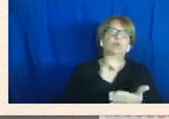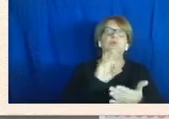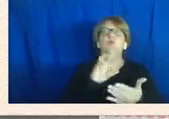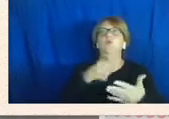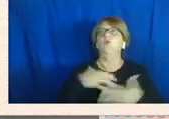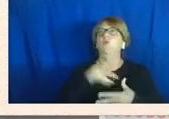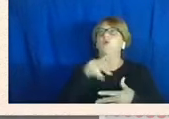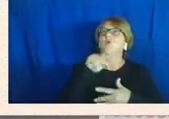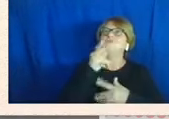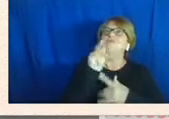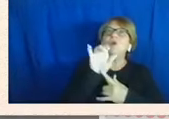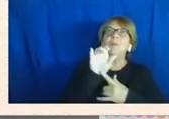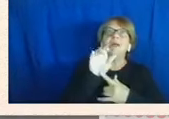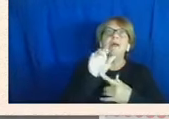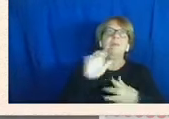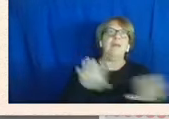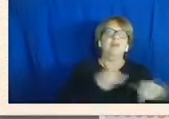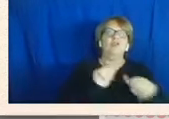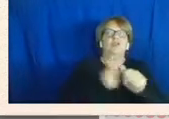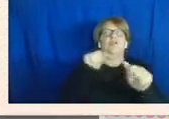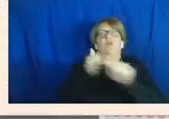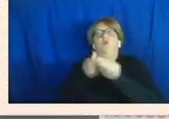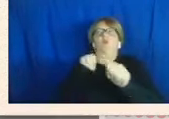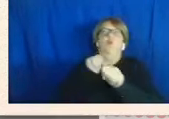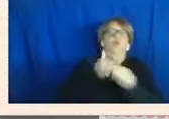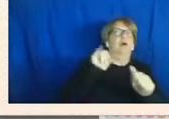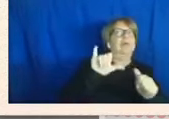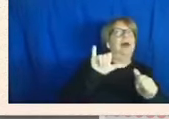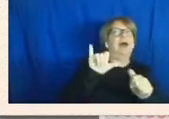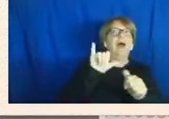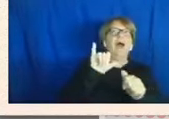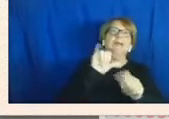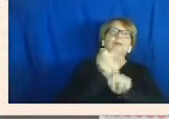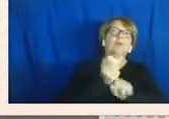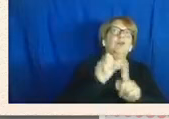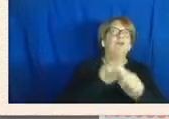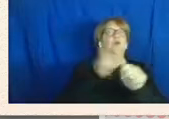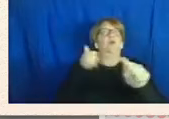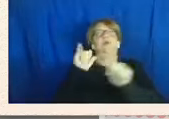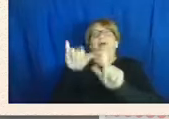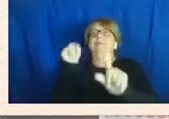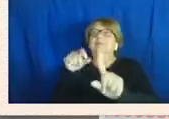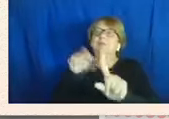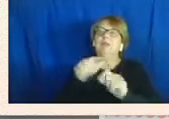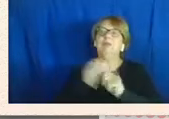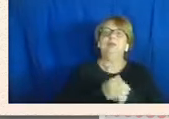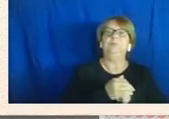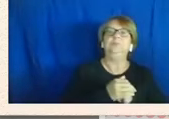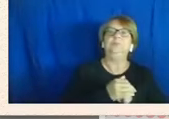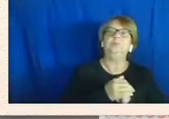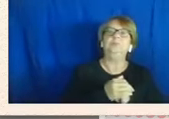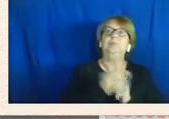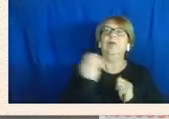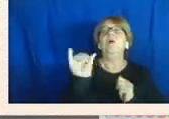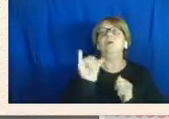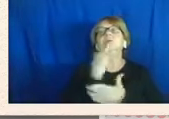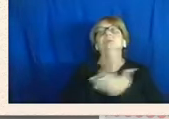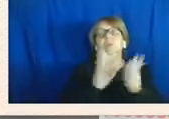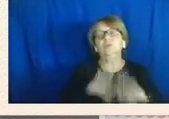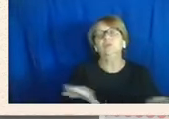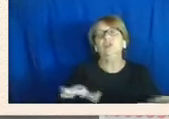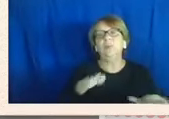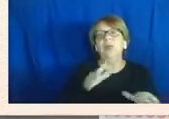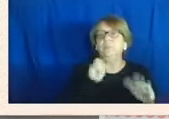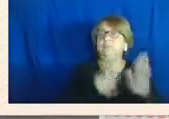certain situations or stimuli. And then finally, we might anticipate that some children may experience a spike in worry during this time,